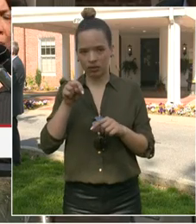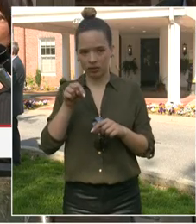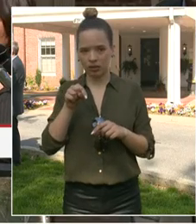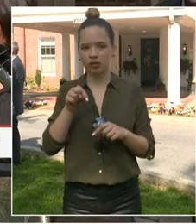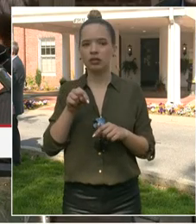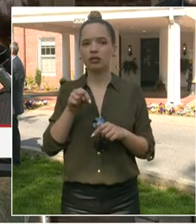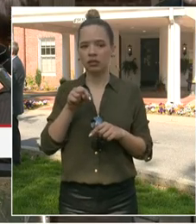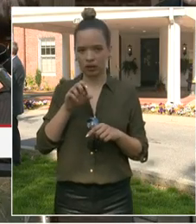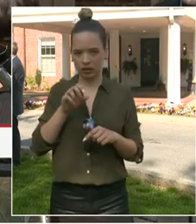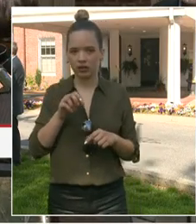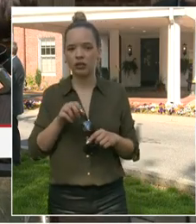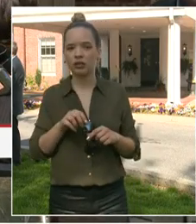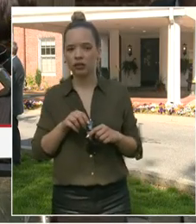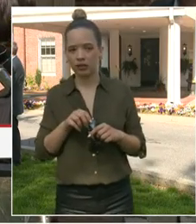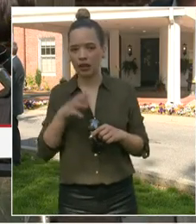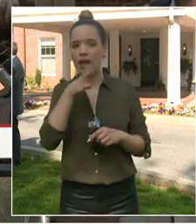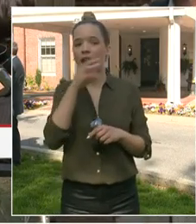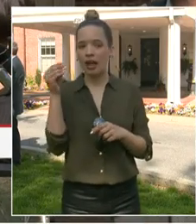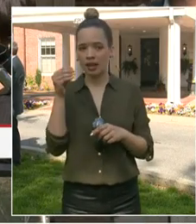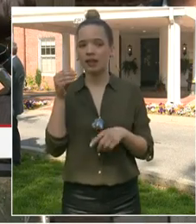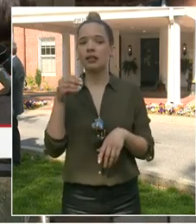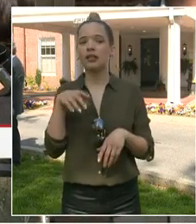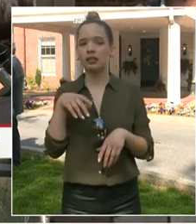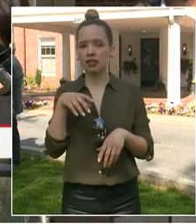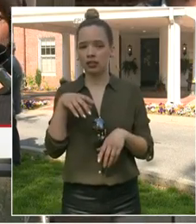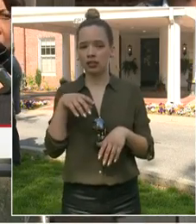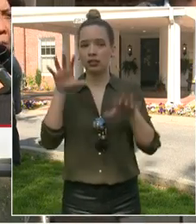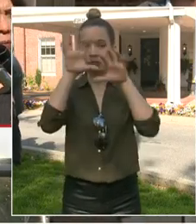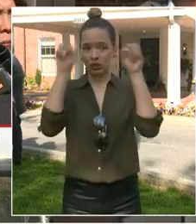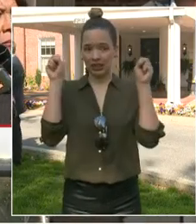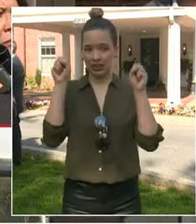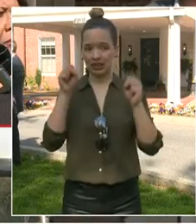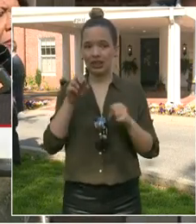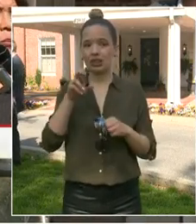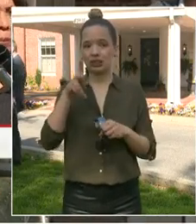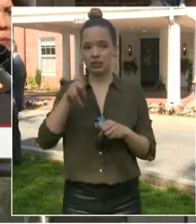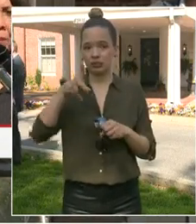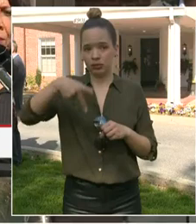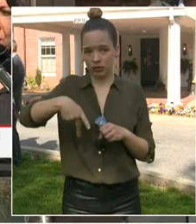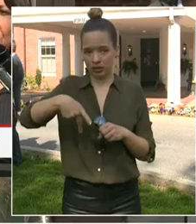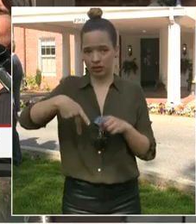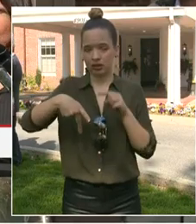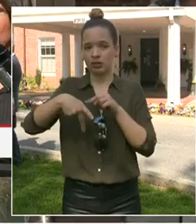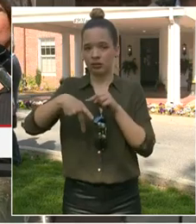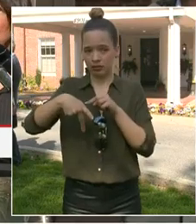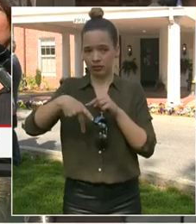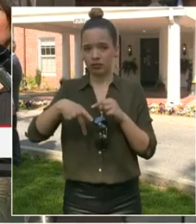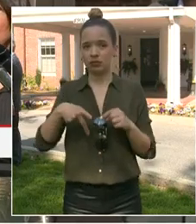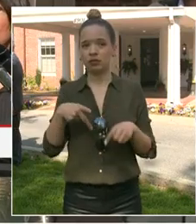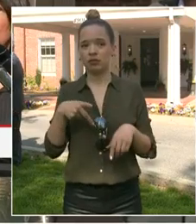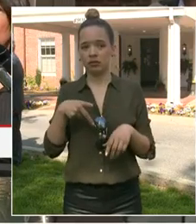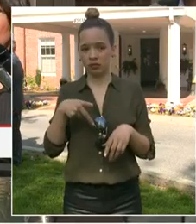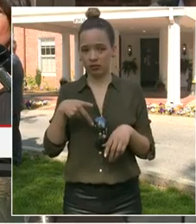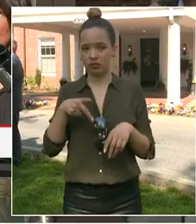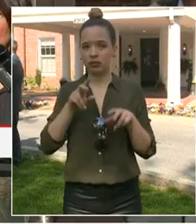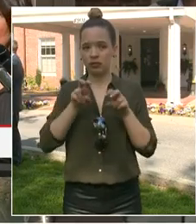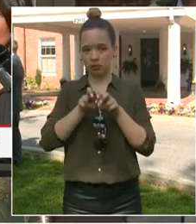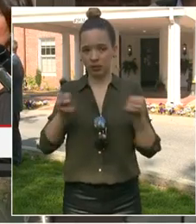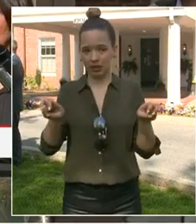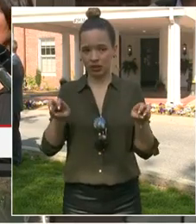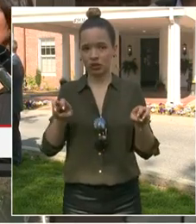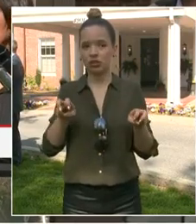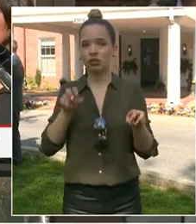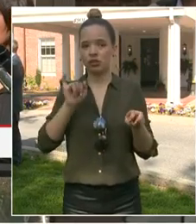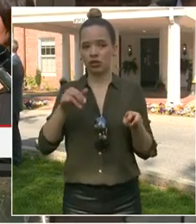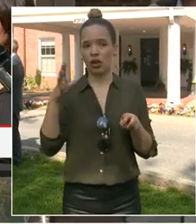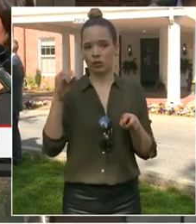president and CEO of Kaiser Permanente. The panel will be co-chaired by Anita Jenkins, the CEO of